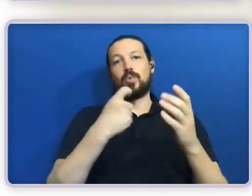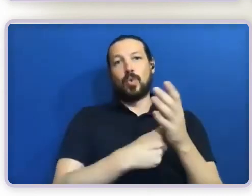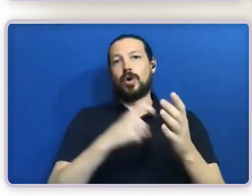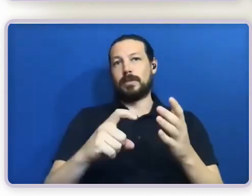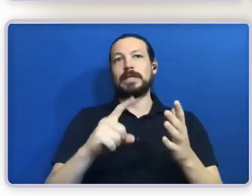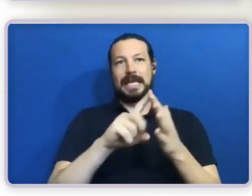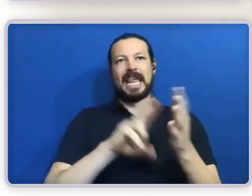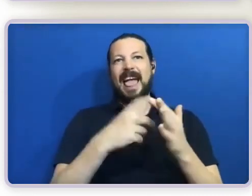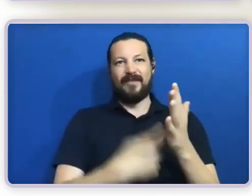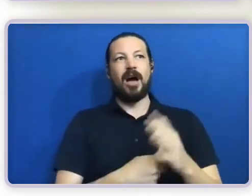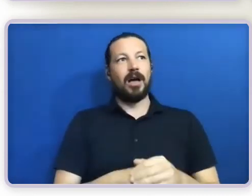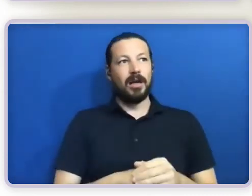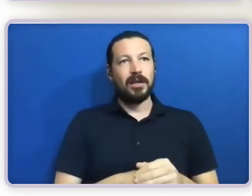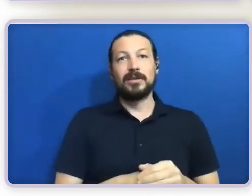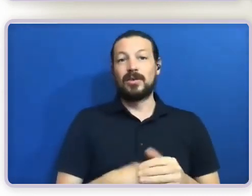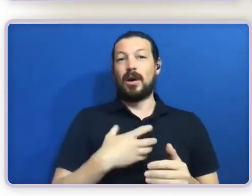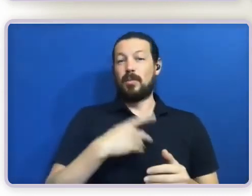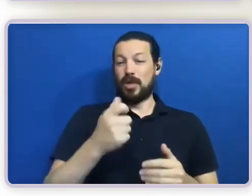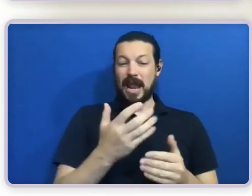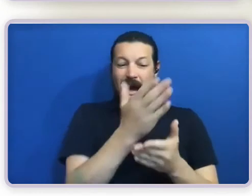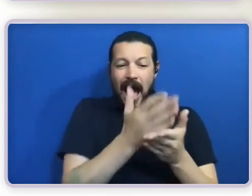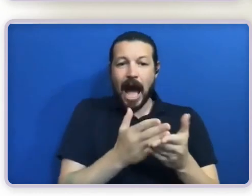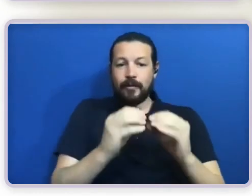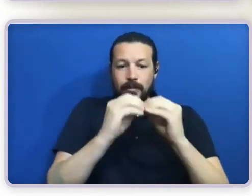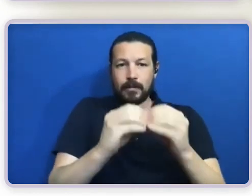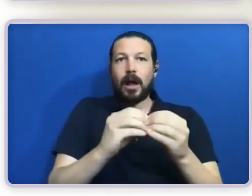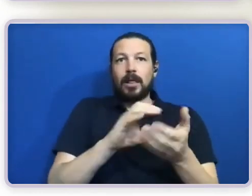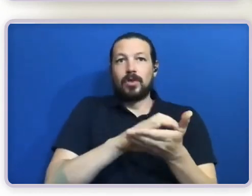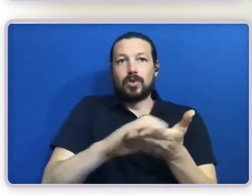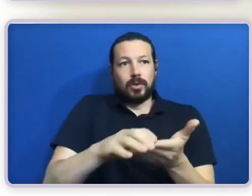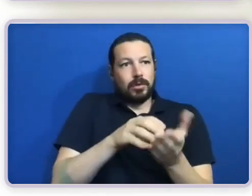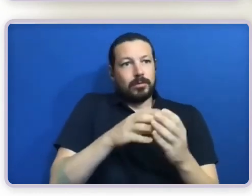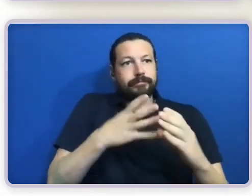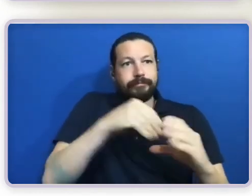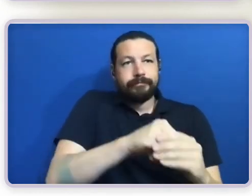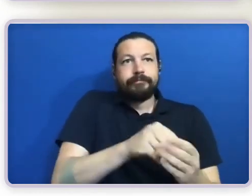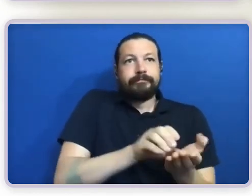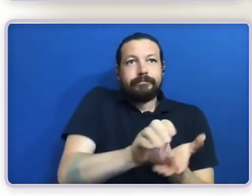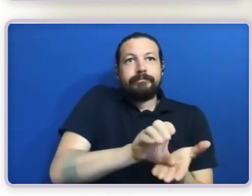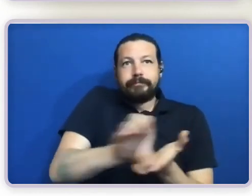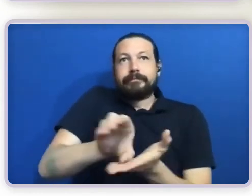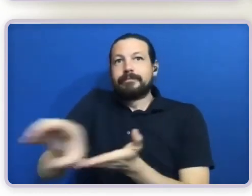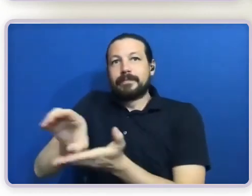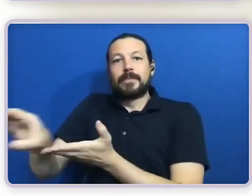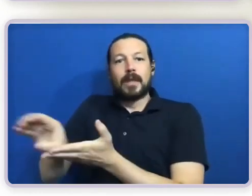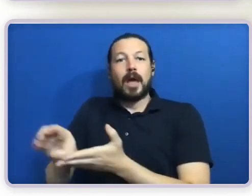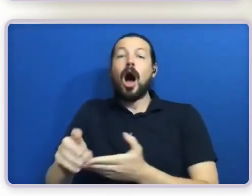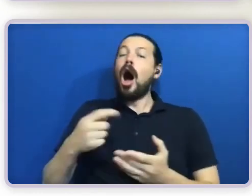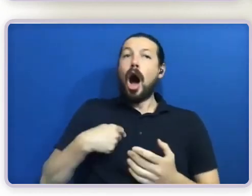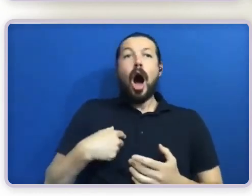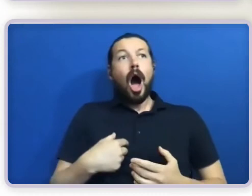$500 million investing in this Royal Commission, and I'm hopeful that